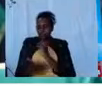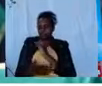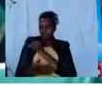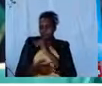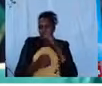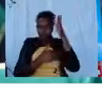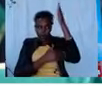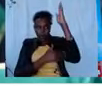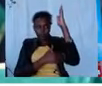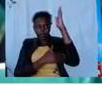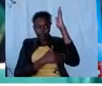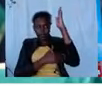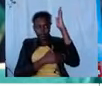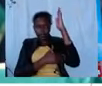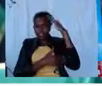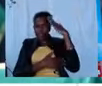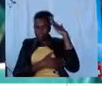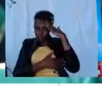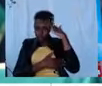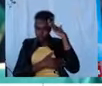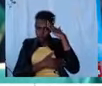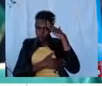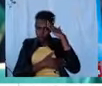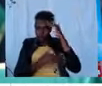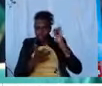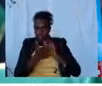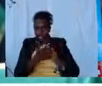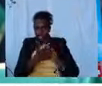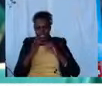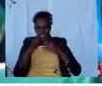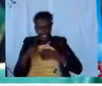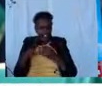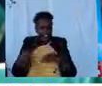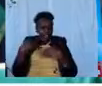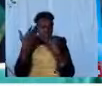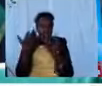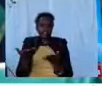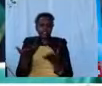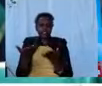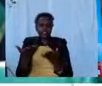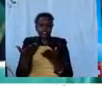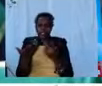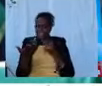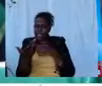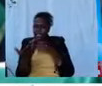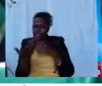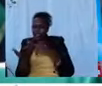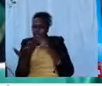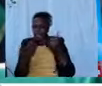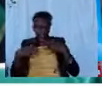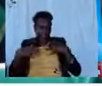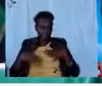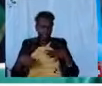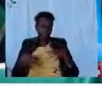God is to know that we don't give account to anyone but